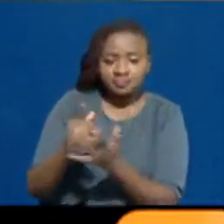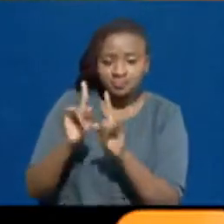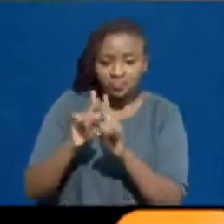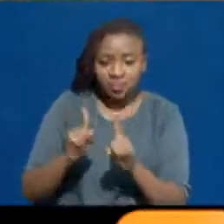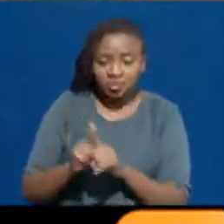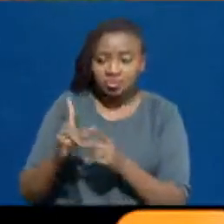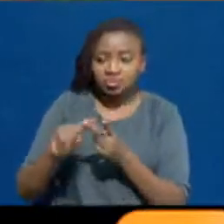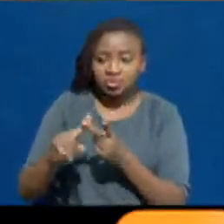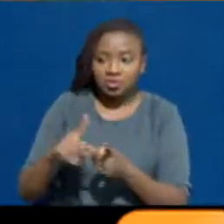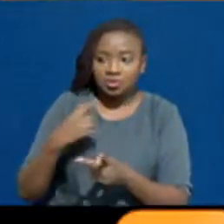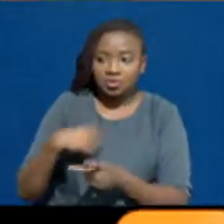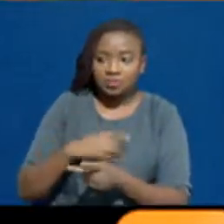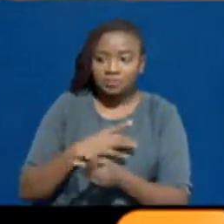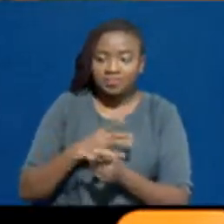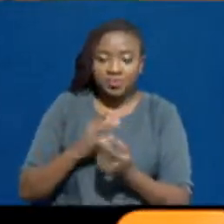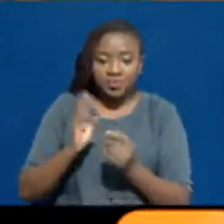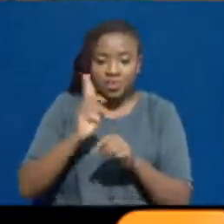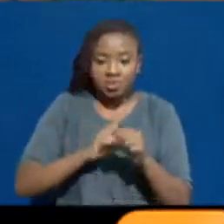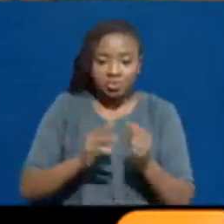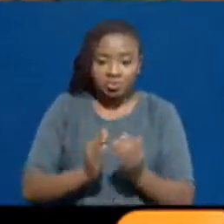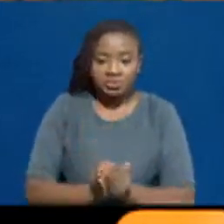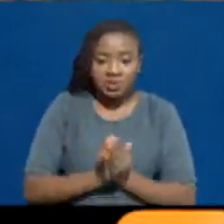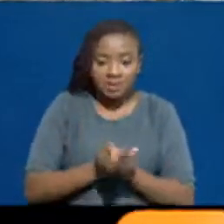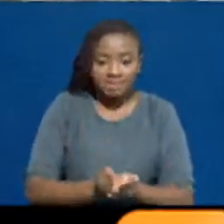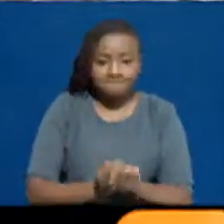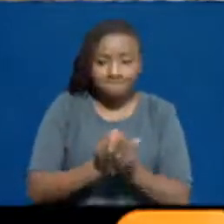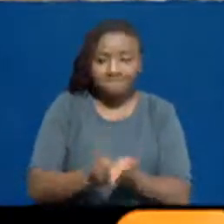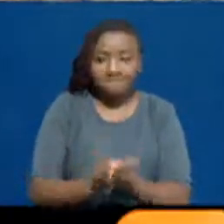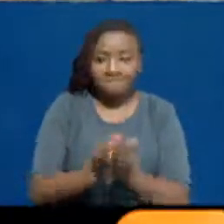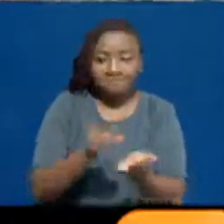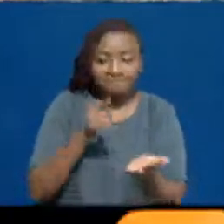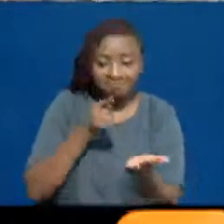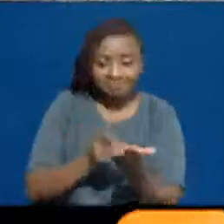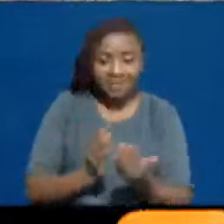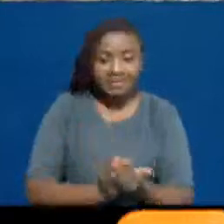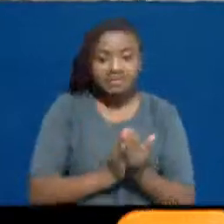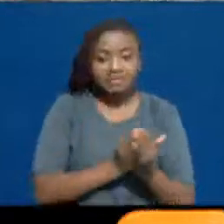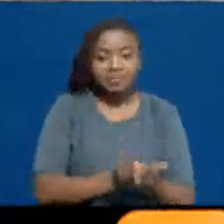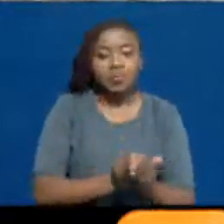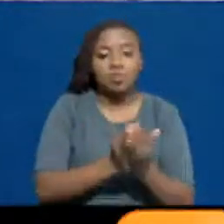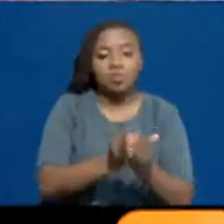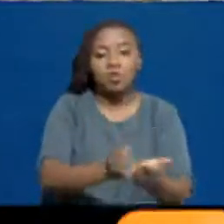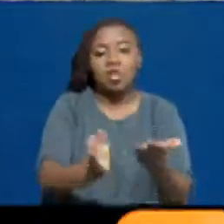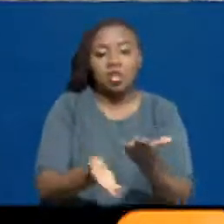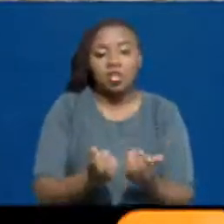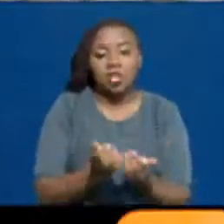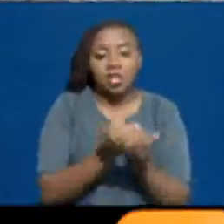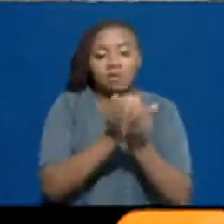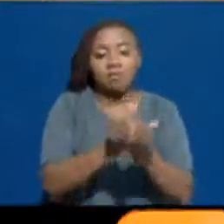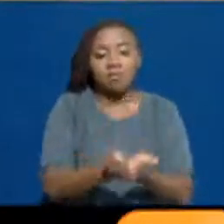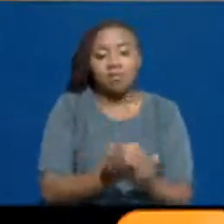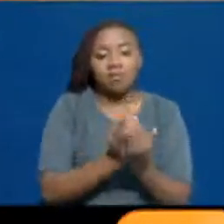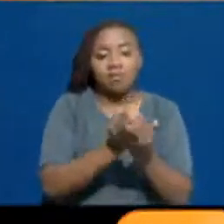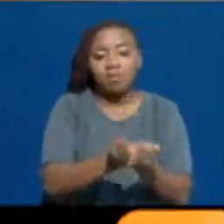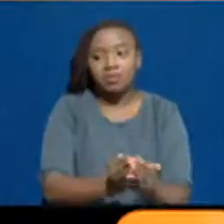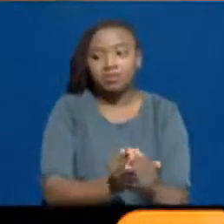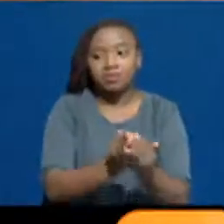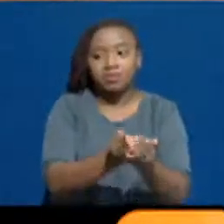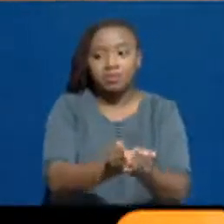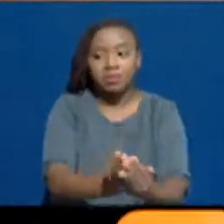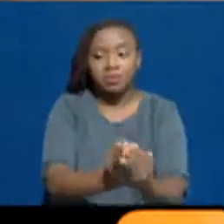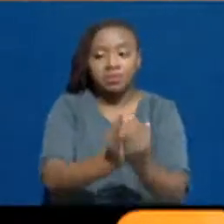of light boats, and these are the ones now that are able to move. So, for example, you have a team that